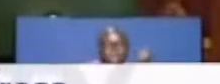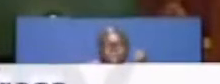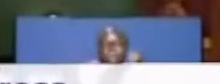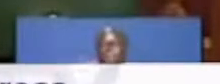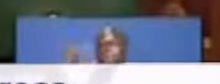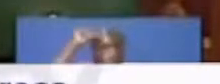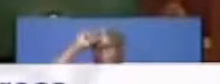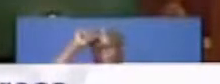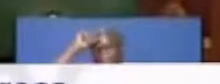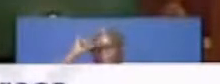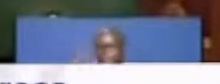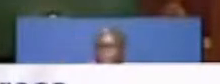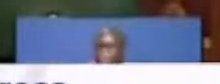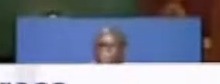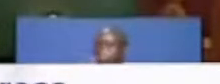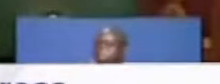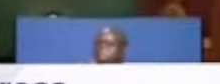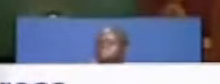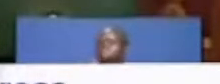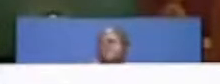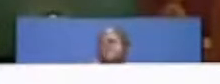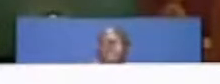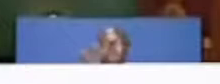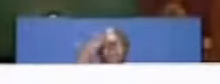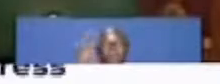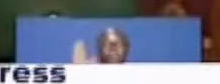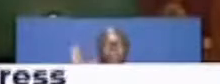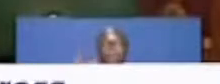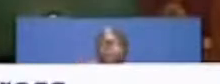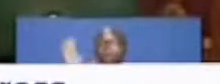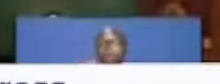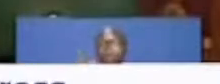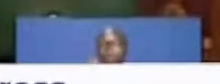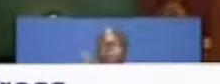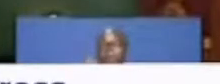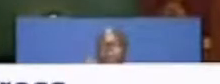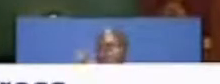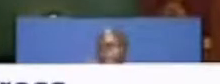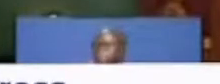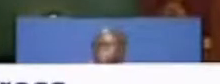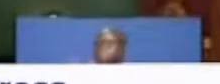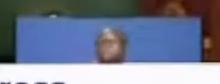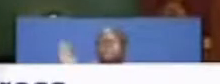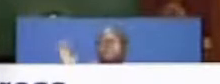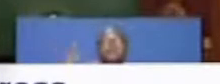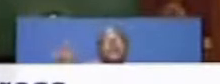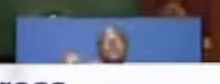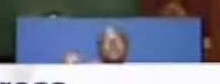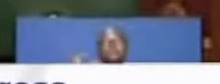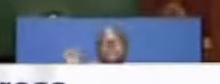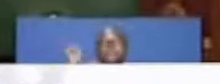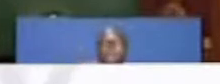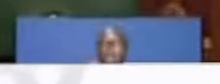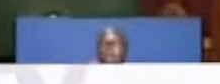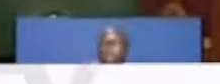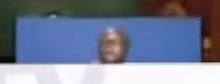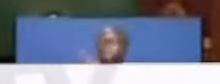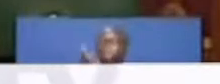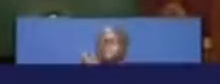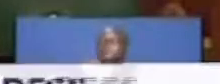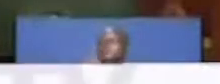I say this fully aware of the enormous work, that this enormous work cannot be concluded in one